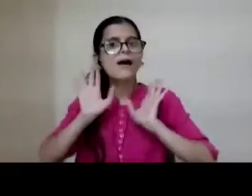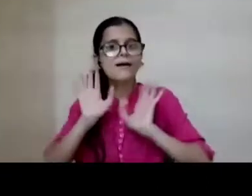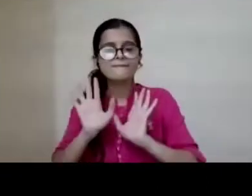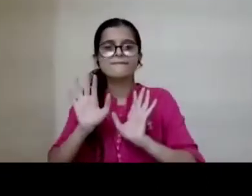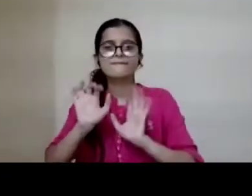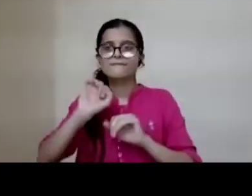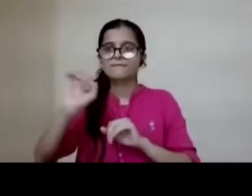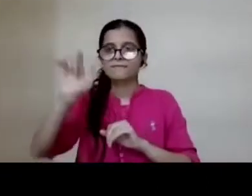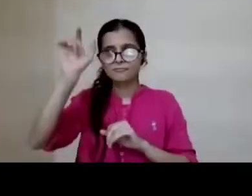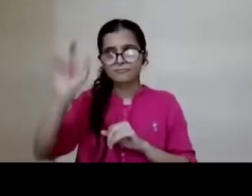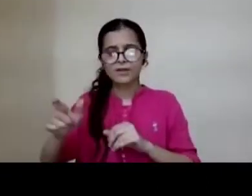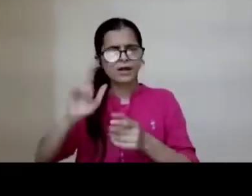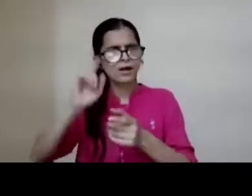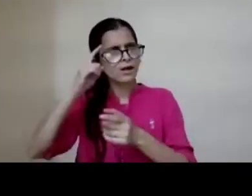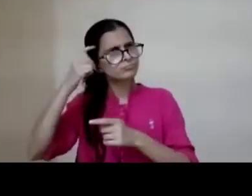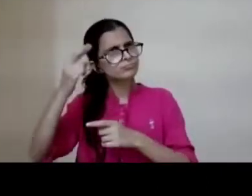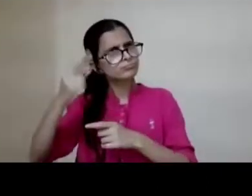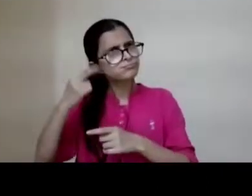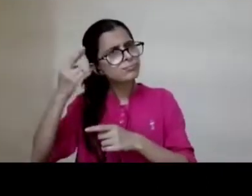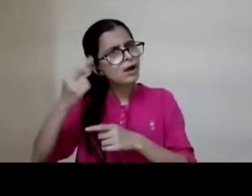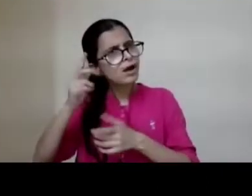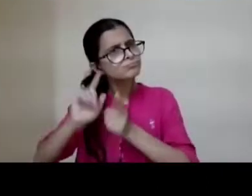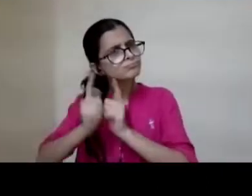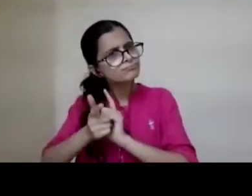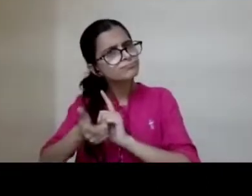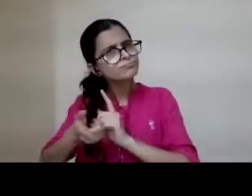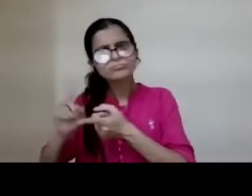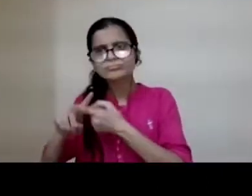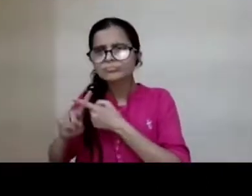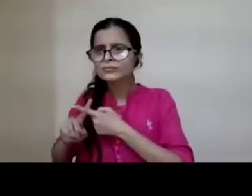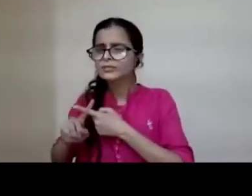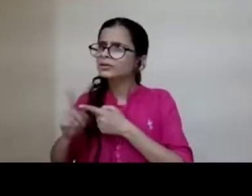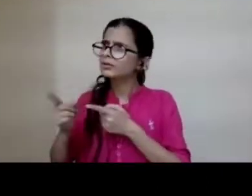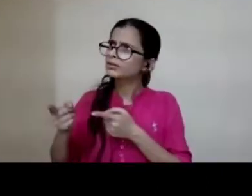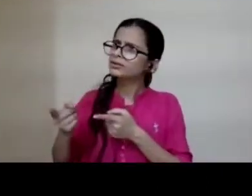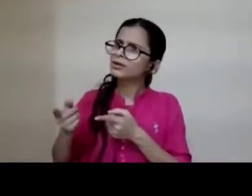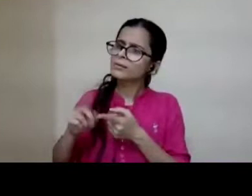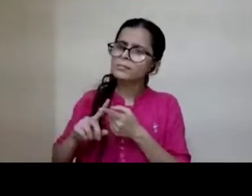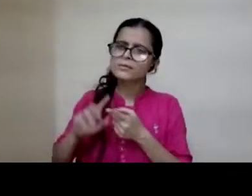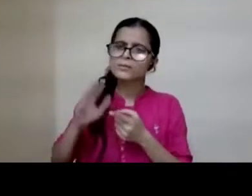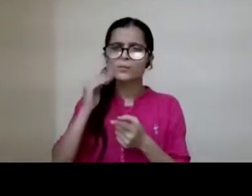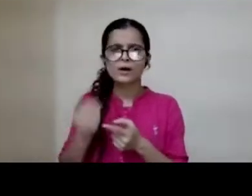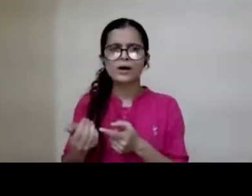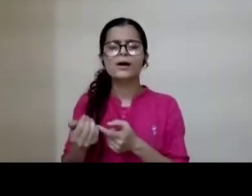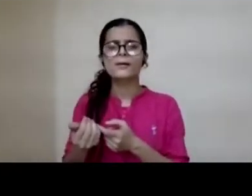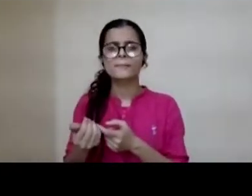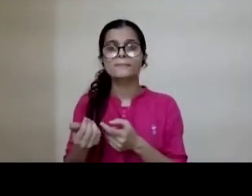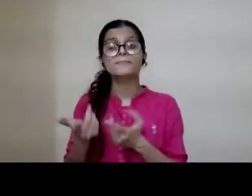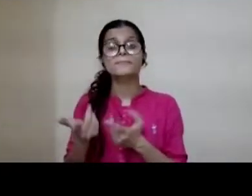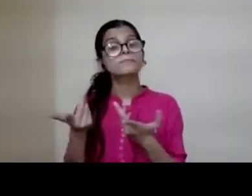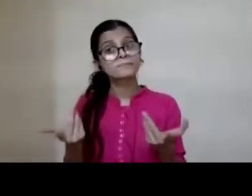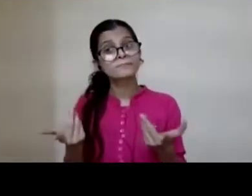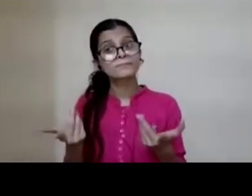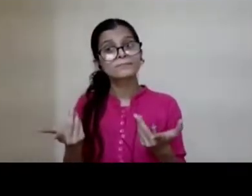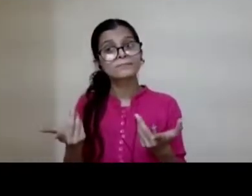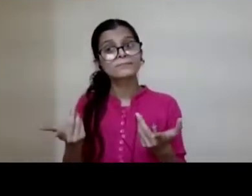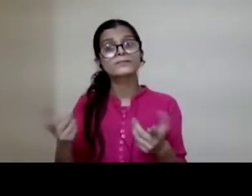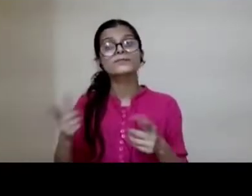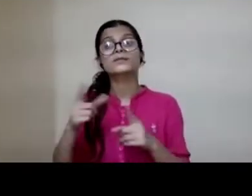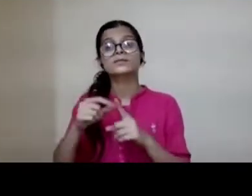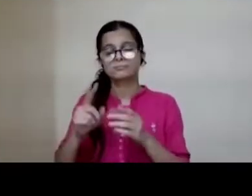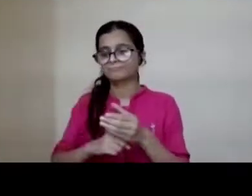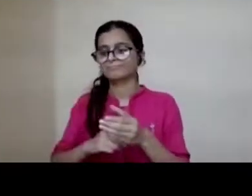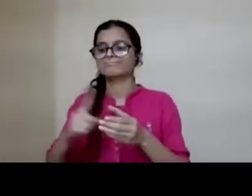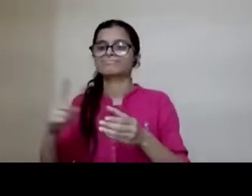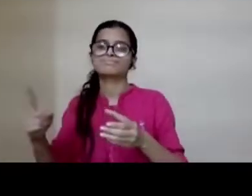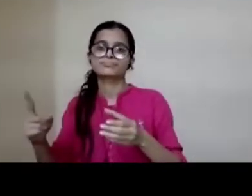out a reasoning for why this is an unjust and unfair of way of operating, then you could be drawing from